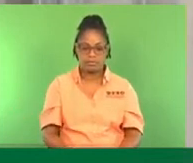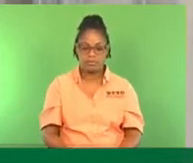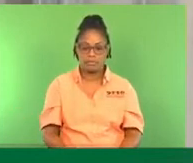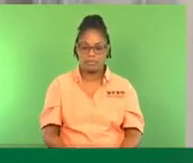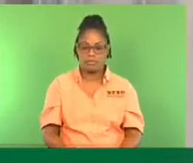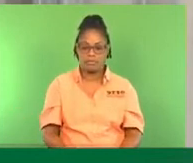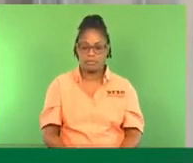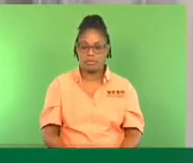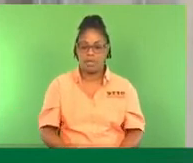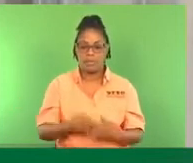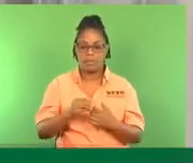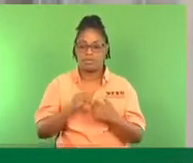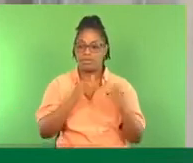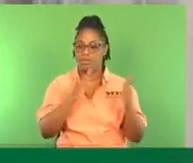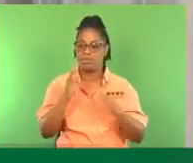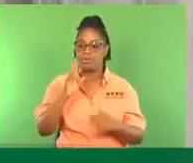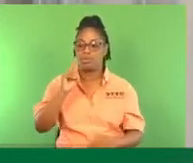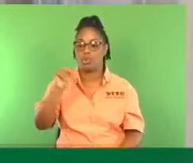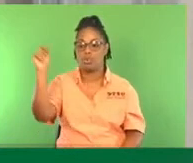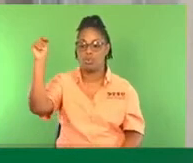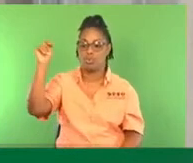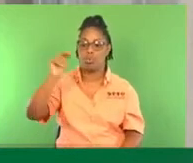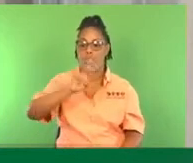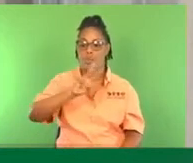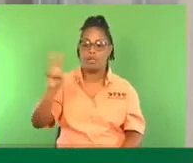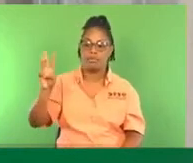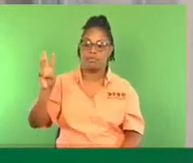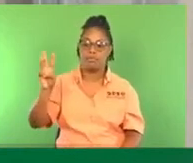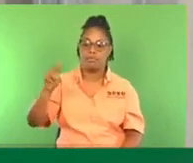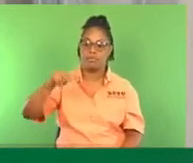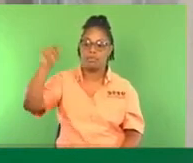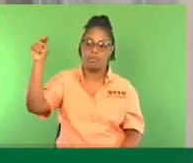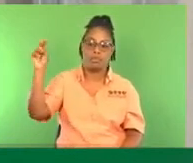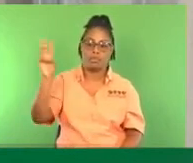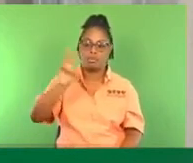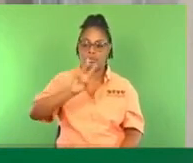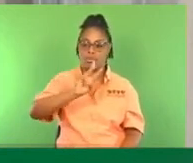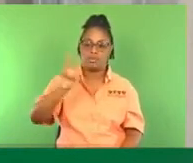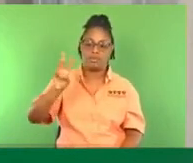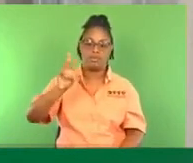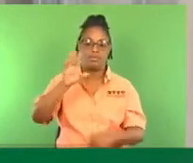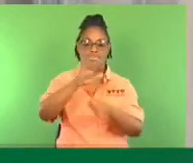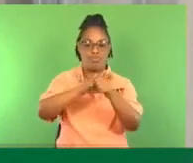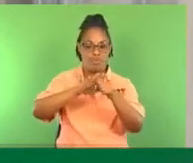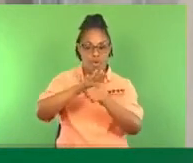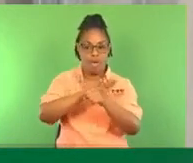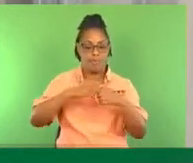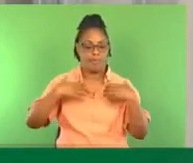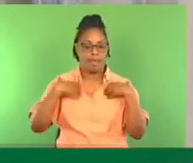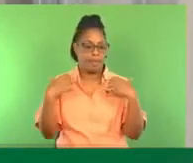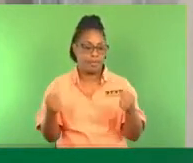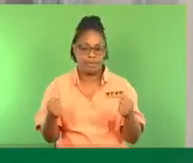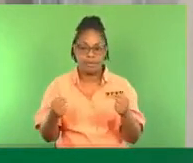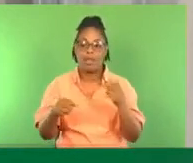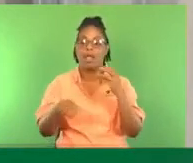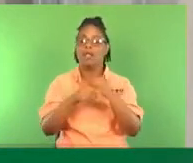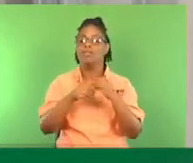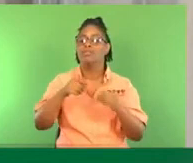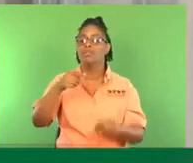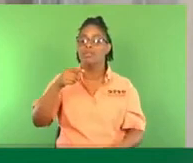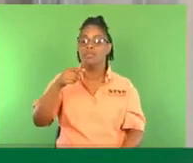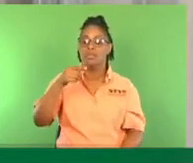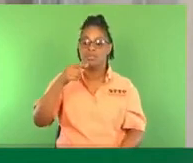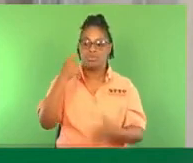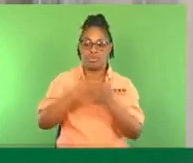Regional, Central, and Southwest Regional Health Authorities. And they have slashed the operating costs of the Cuba Hospital